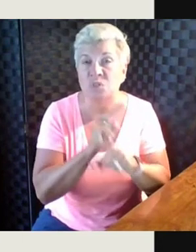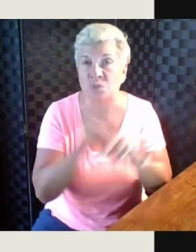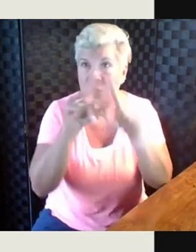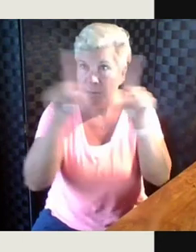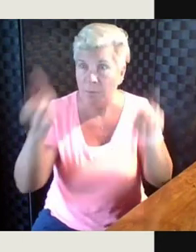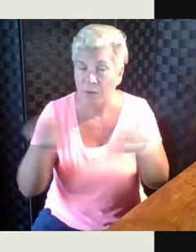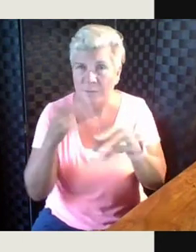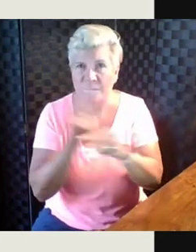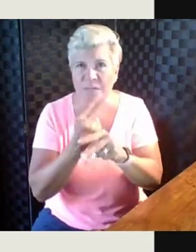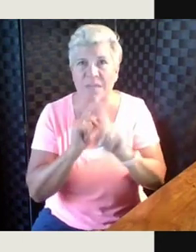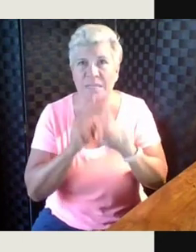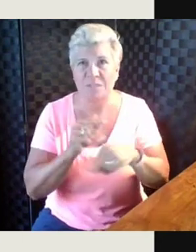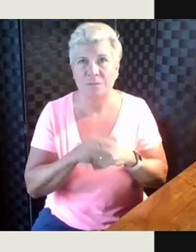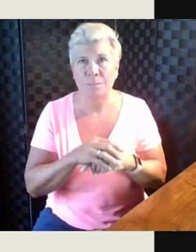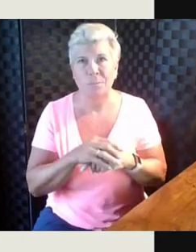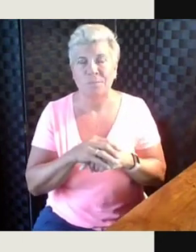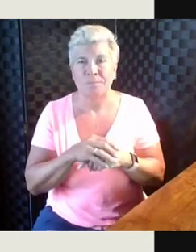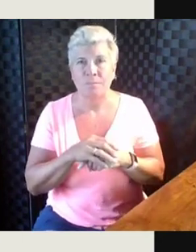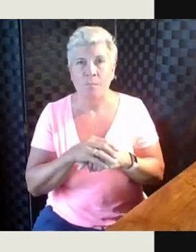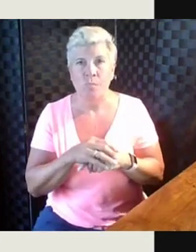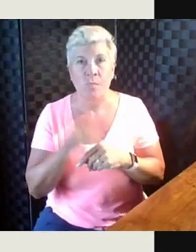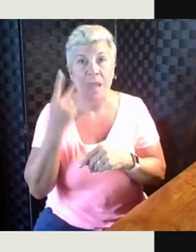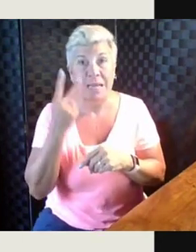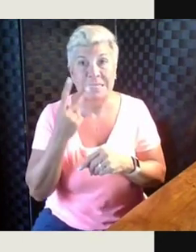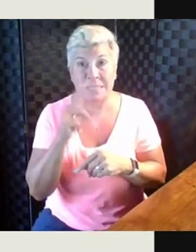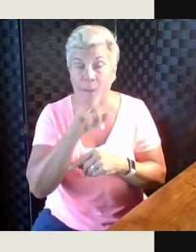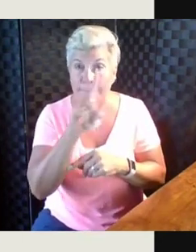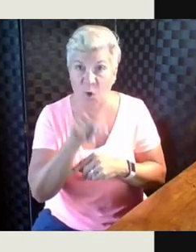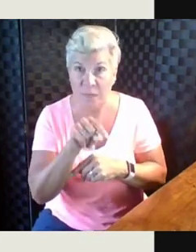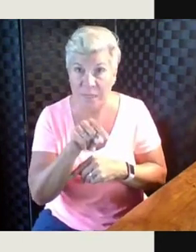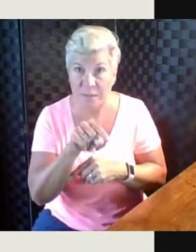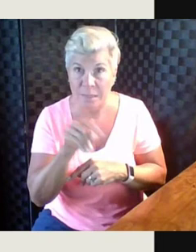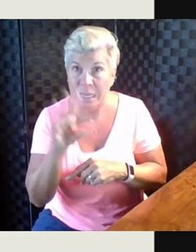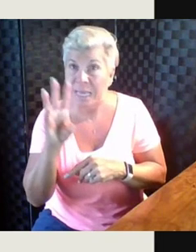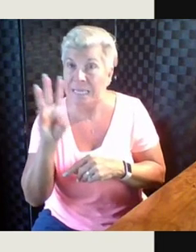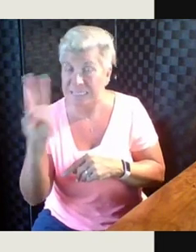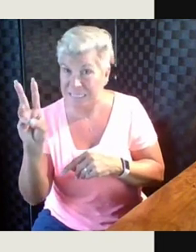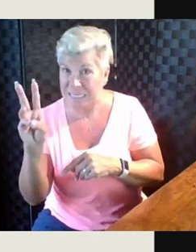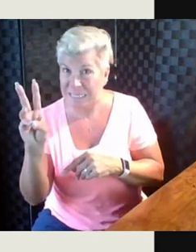model to figure out the answer. I see that there's a part here,